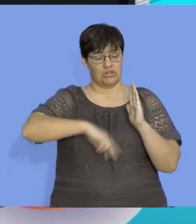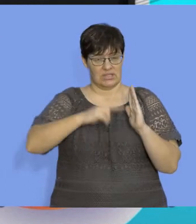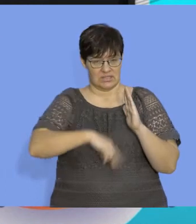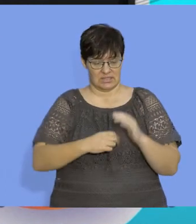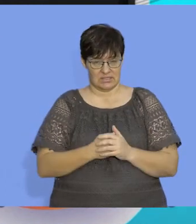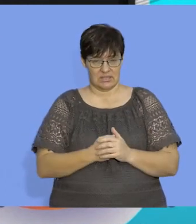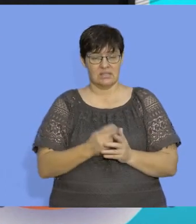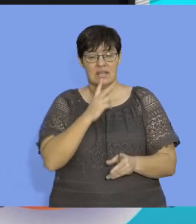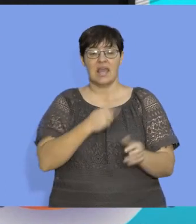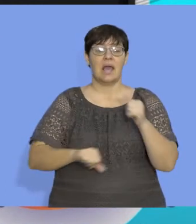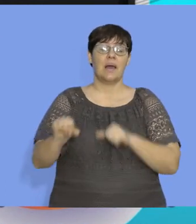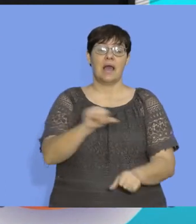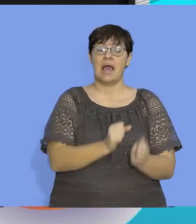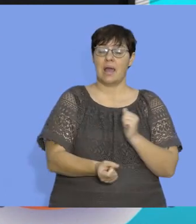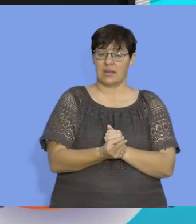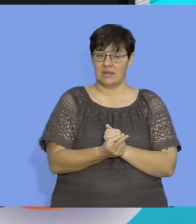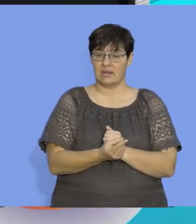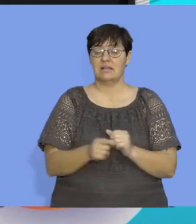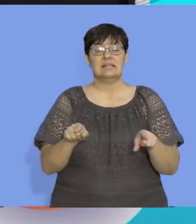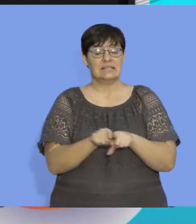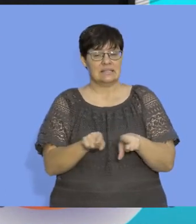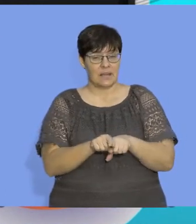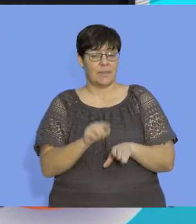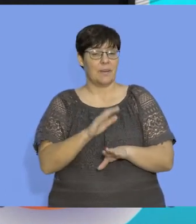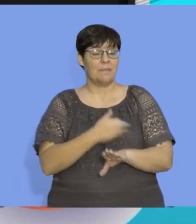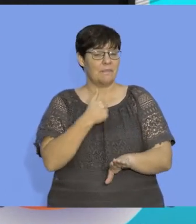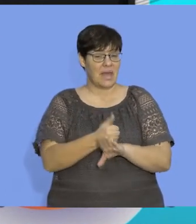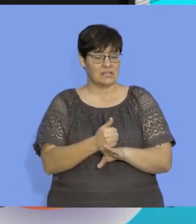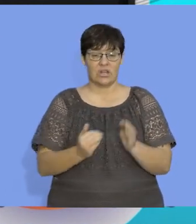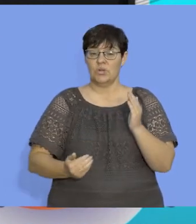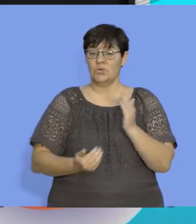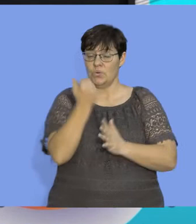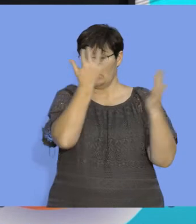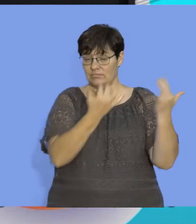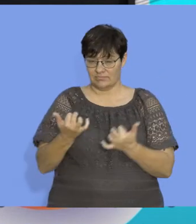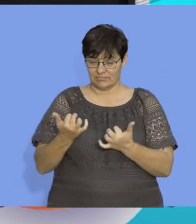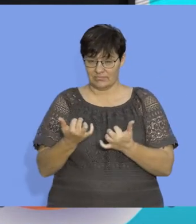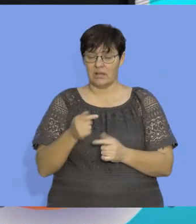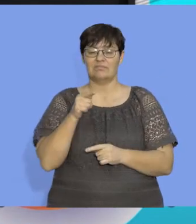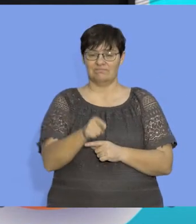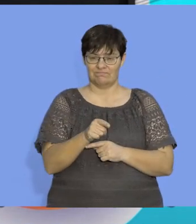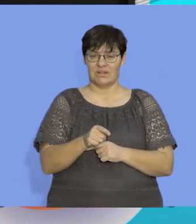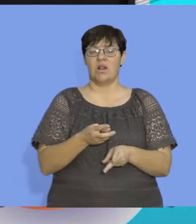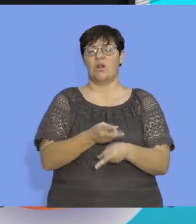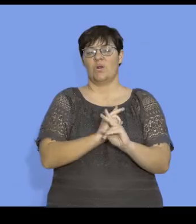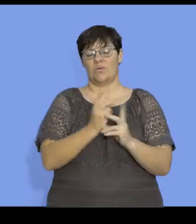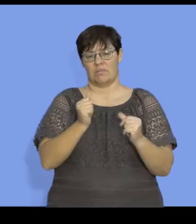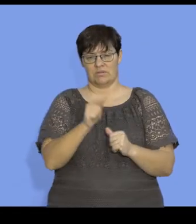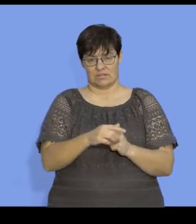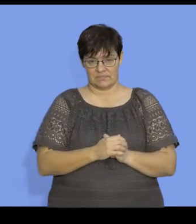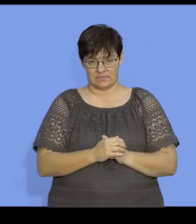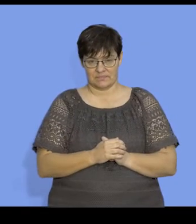the repayment takes place, and also then base your new calculation on your new loan figure.